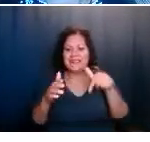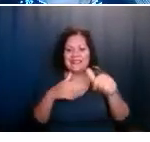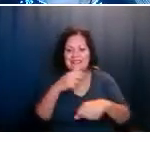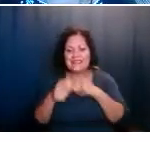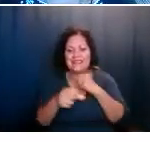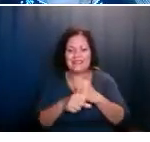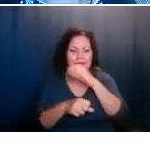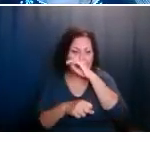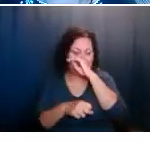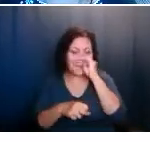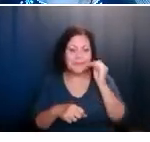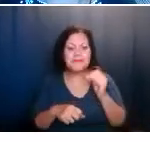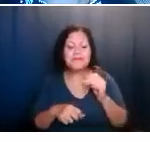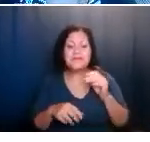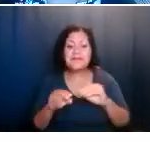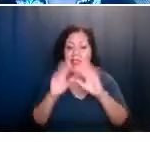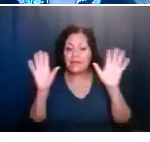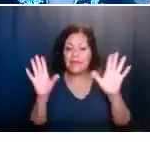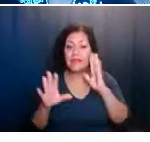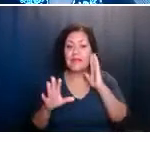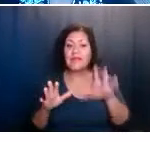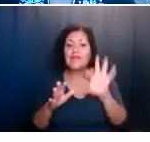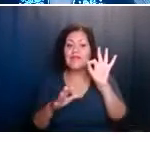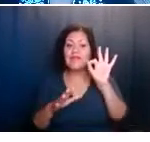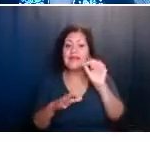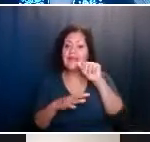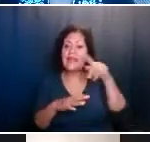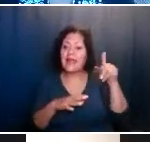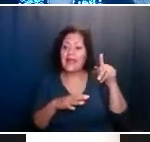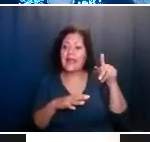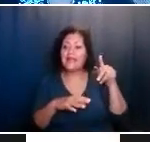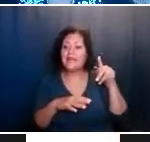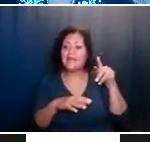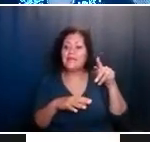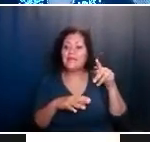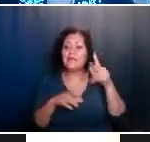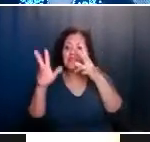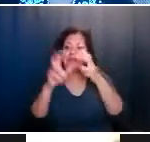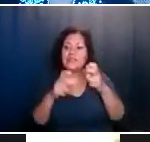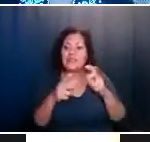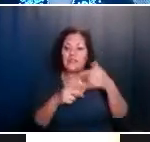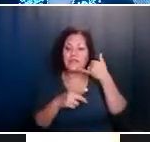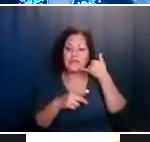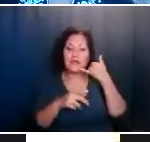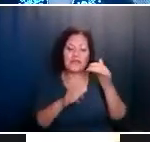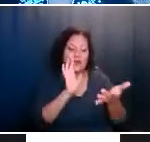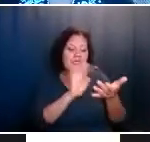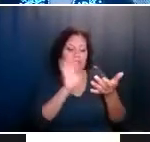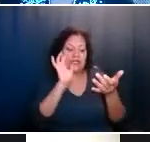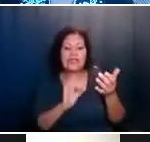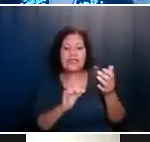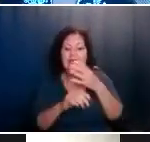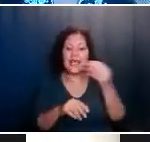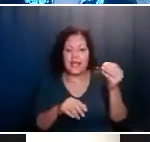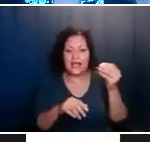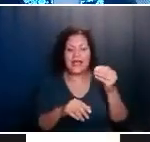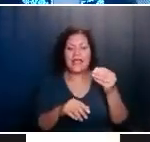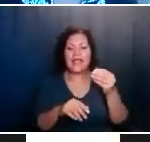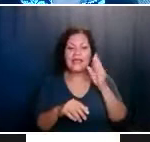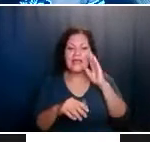obviously you'll find your app on your phone and you'll click on it, and that's going to take you into the WOVA